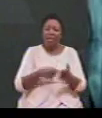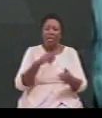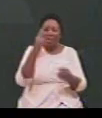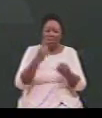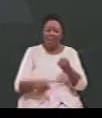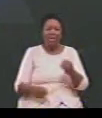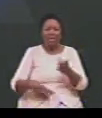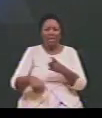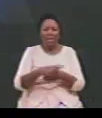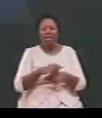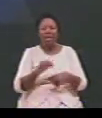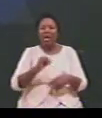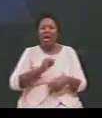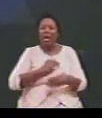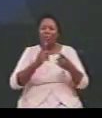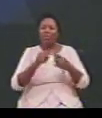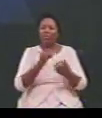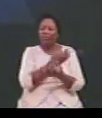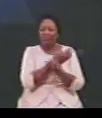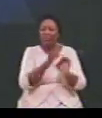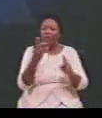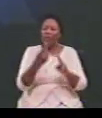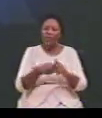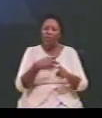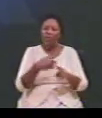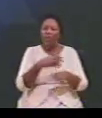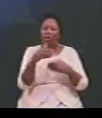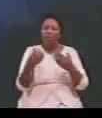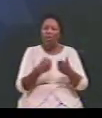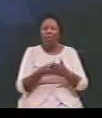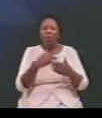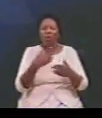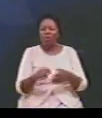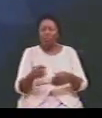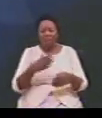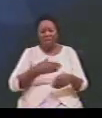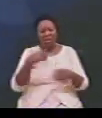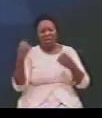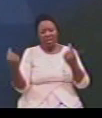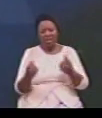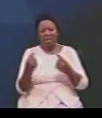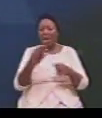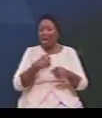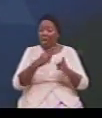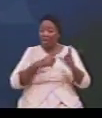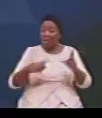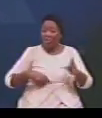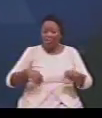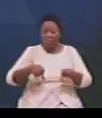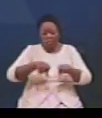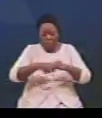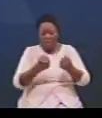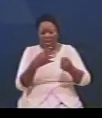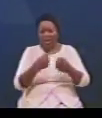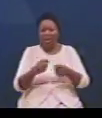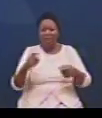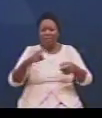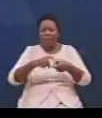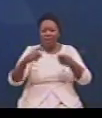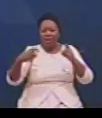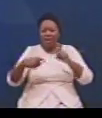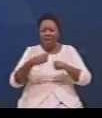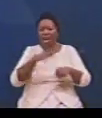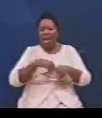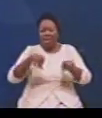day. I want freedom from the chains of my sin. and the Lord breaks the fetters, and